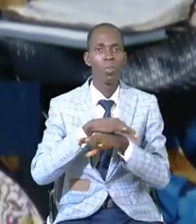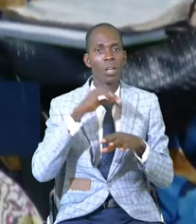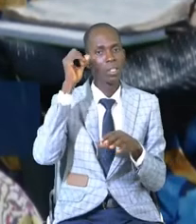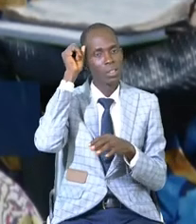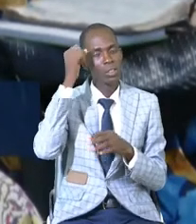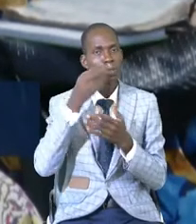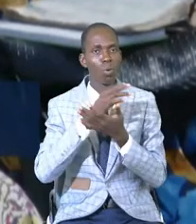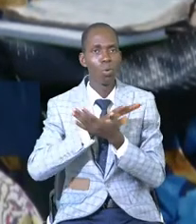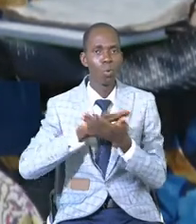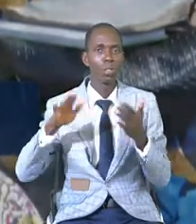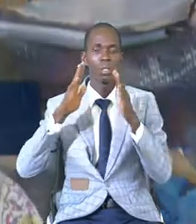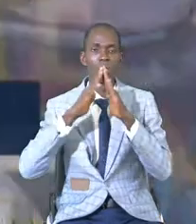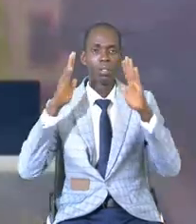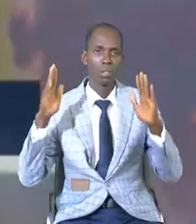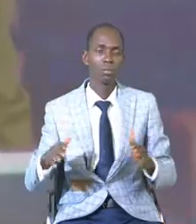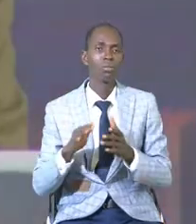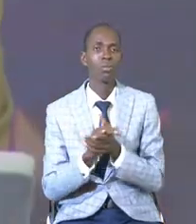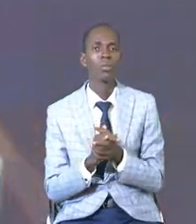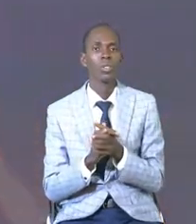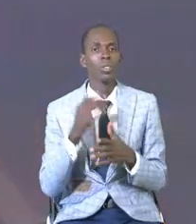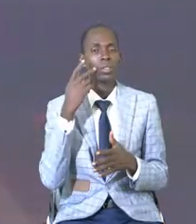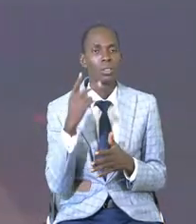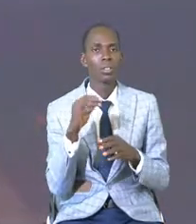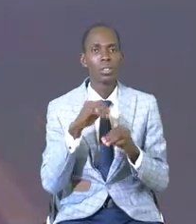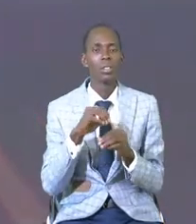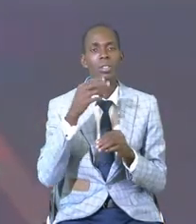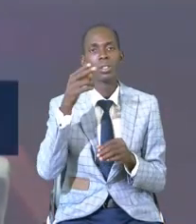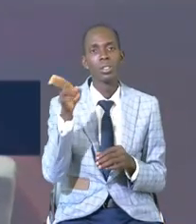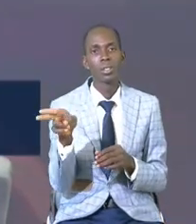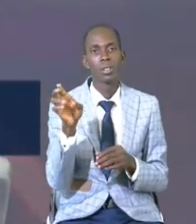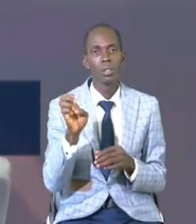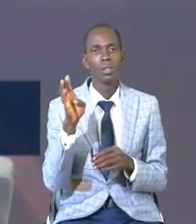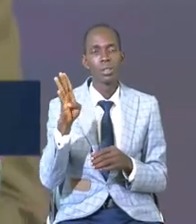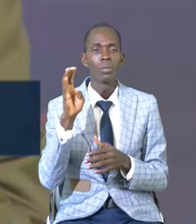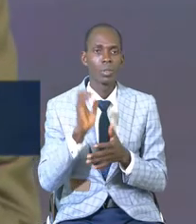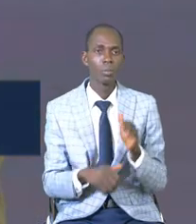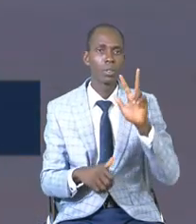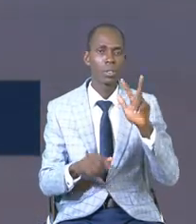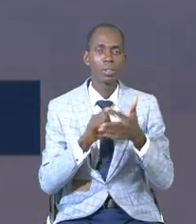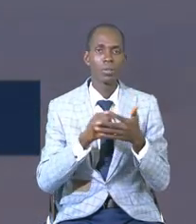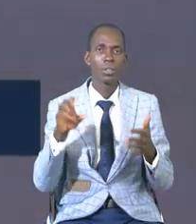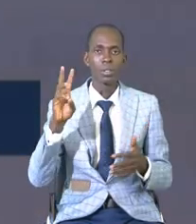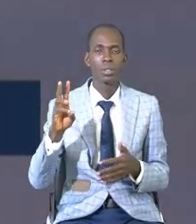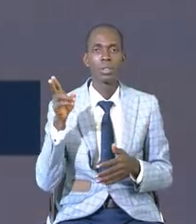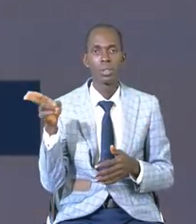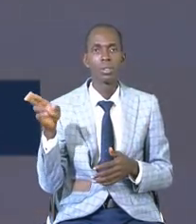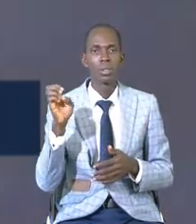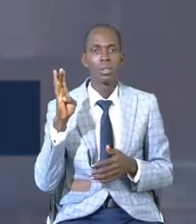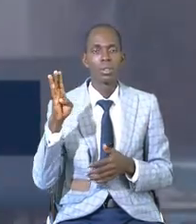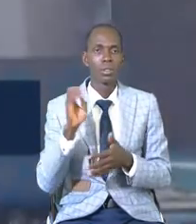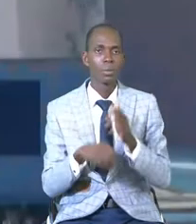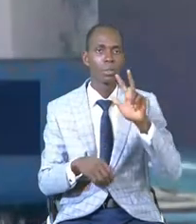holy household. And look at chapter 3 of Hebrews, and we're looking at verse 6. In chapter 3 and verse 6,